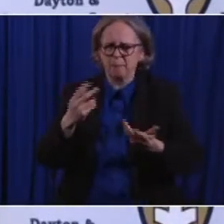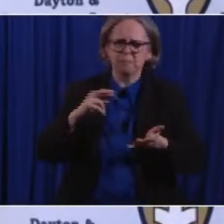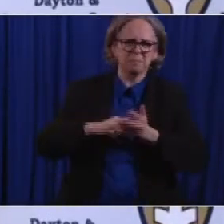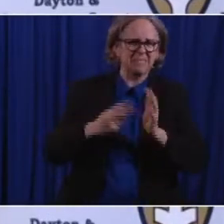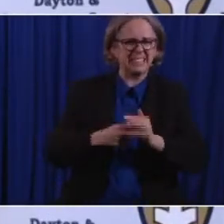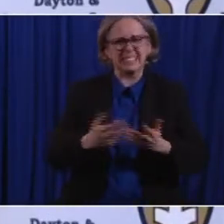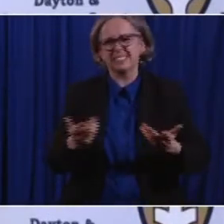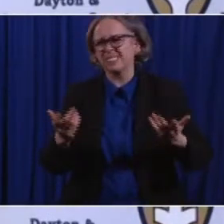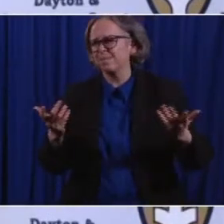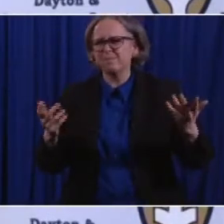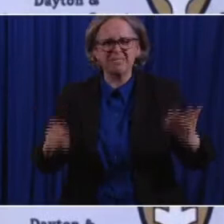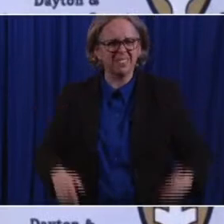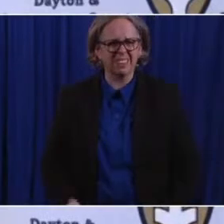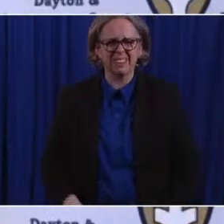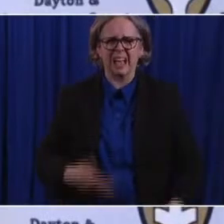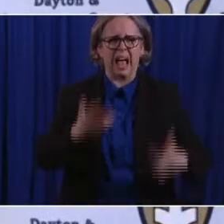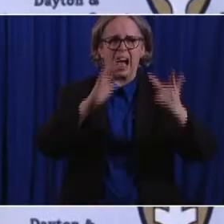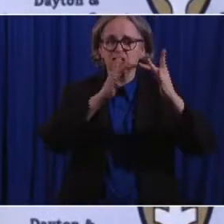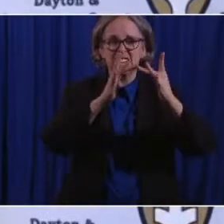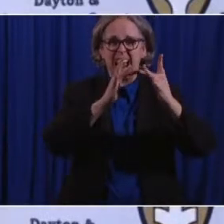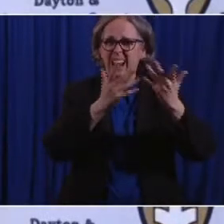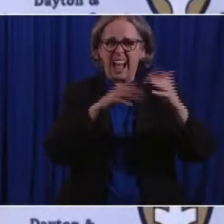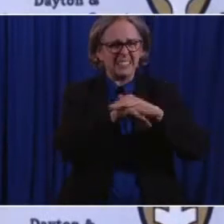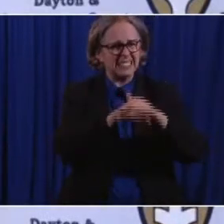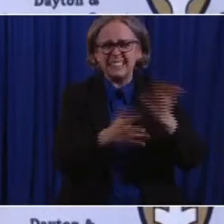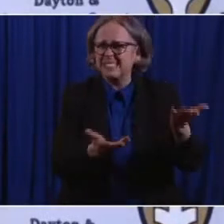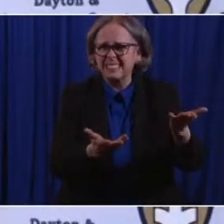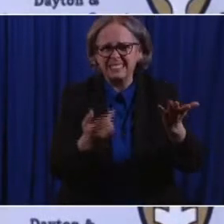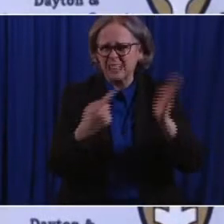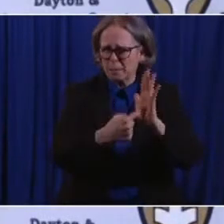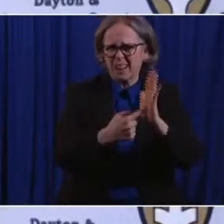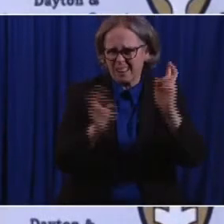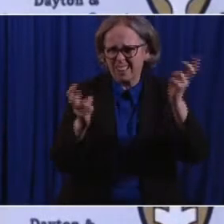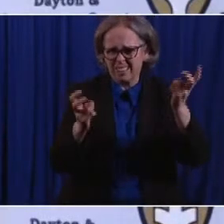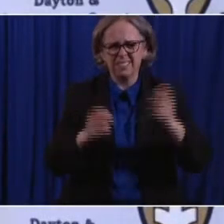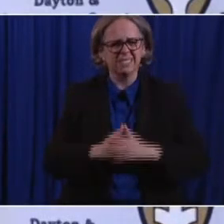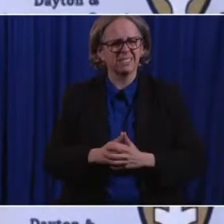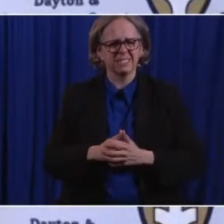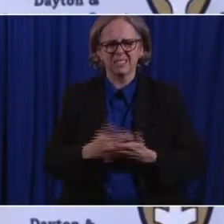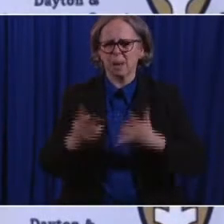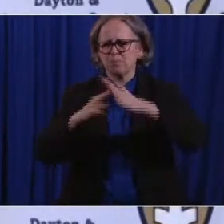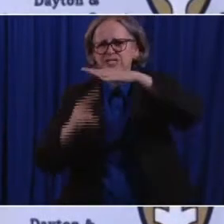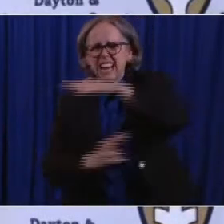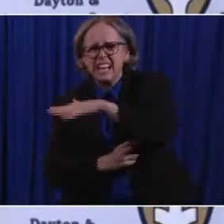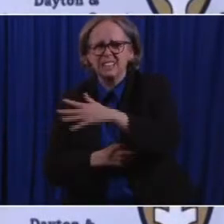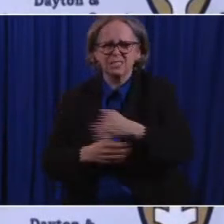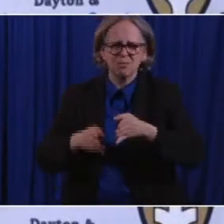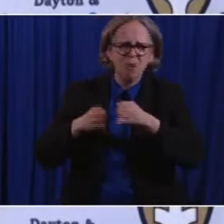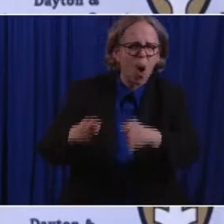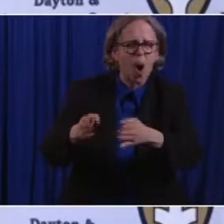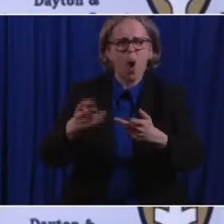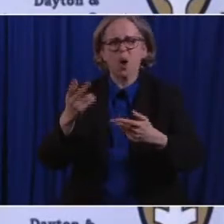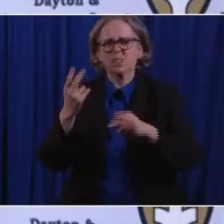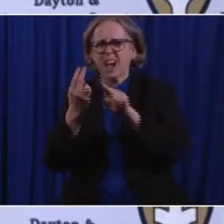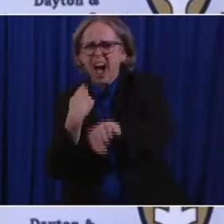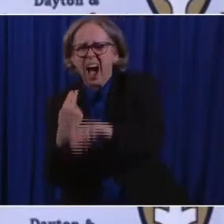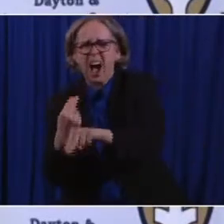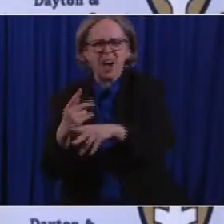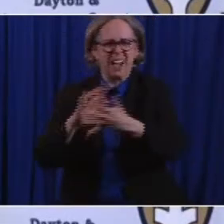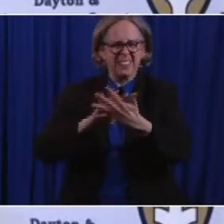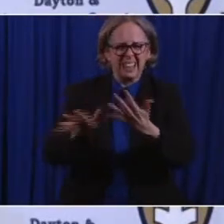the internet. It includes all the traditional things that we think about in regard to infrastructure, clean